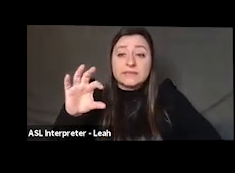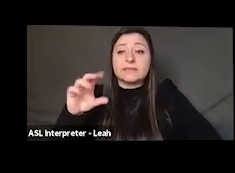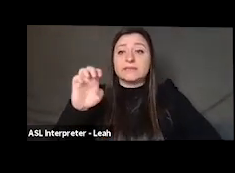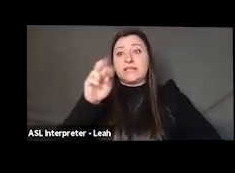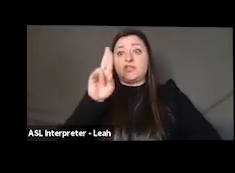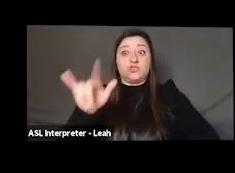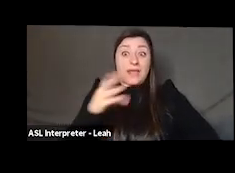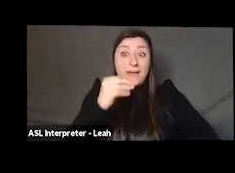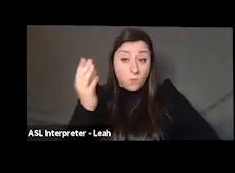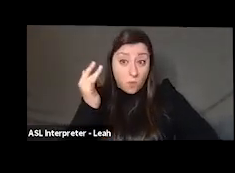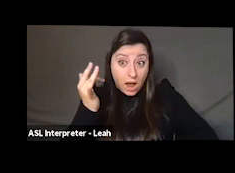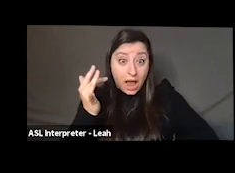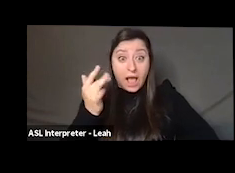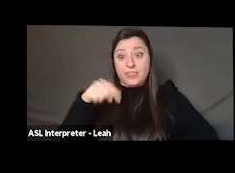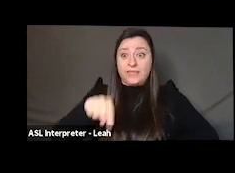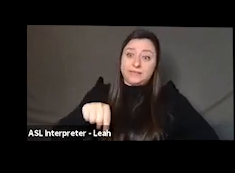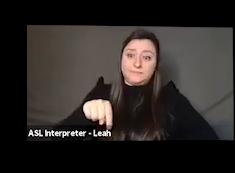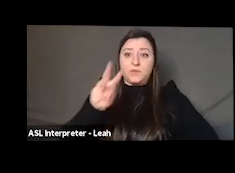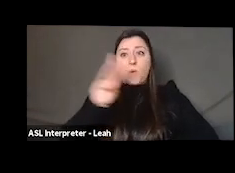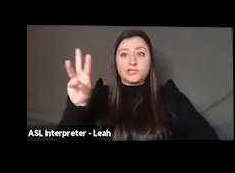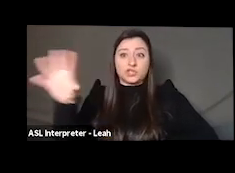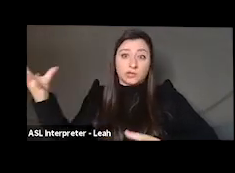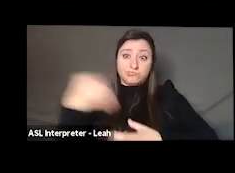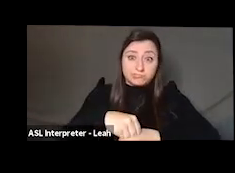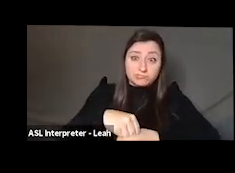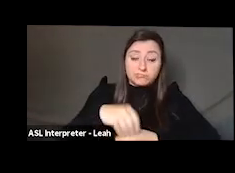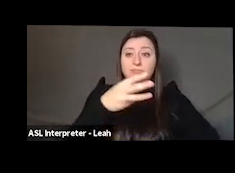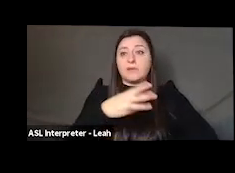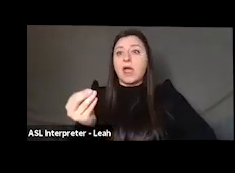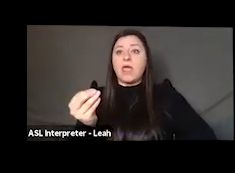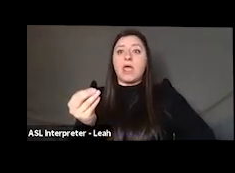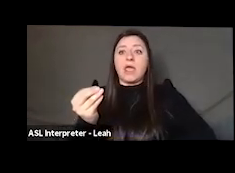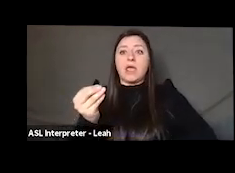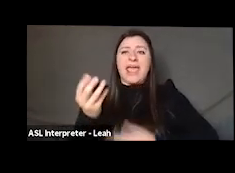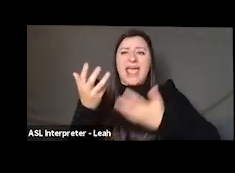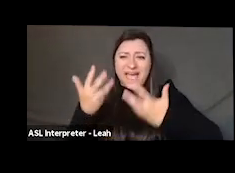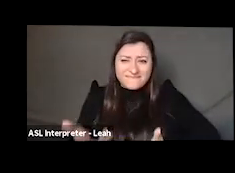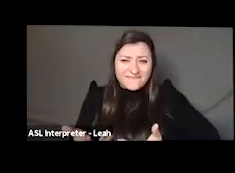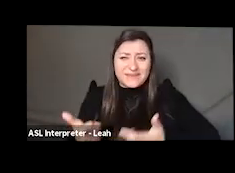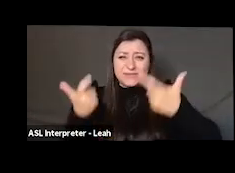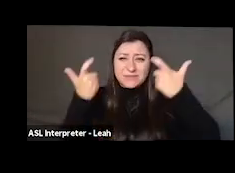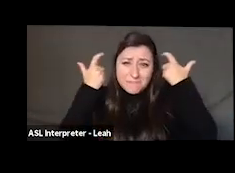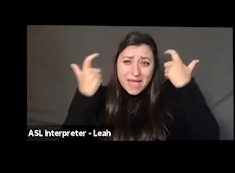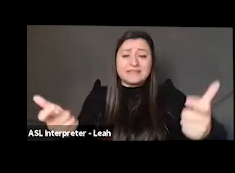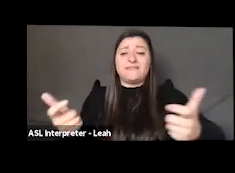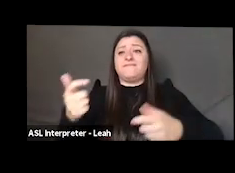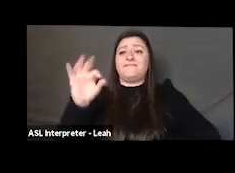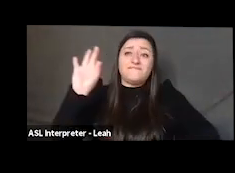because of this Western intervention, and especially because of heavy, massive